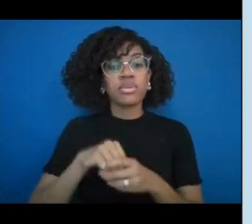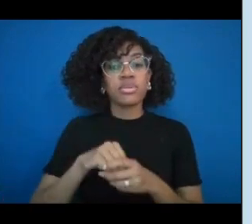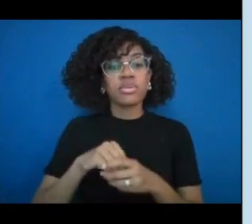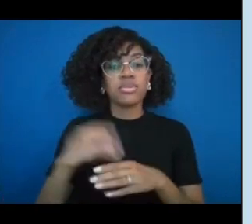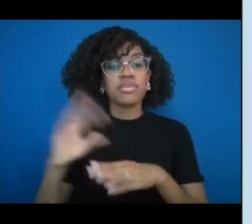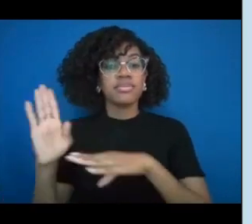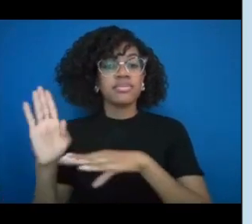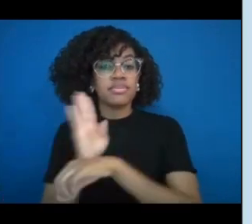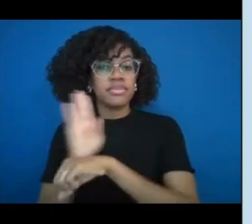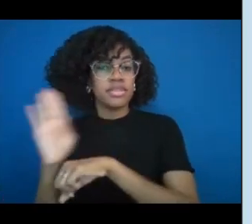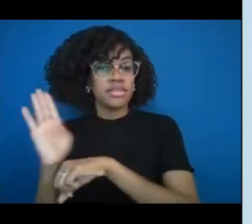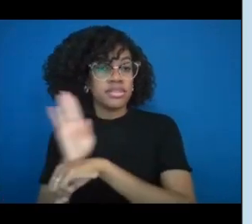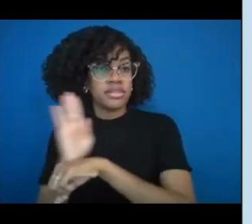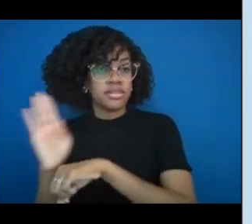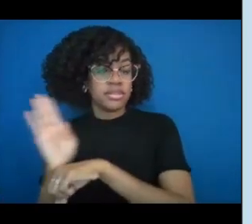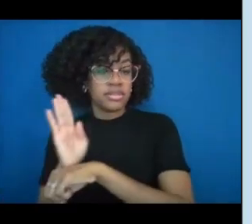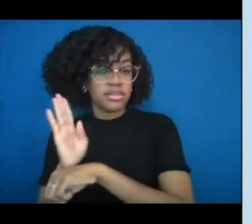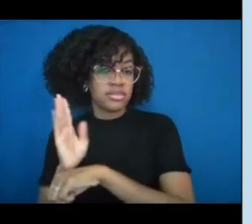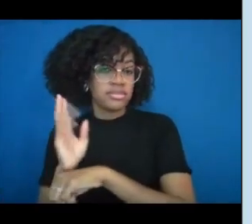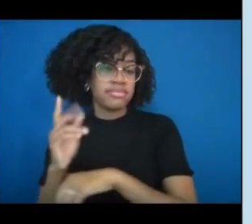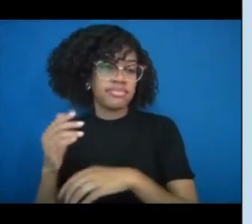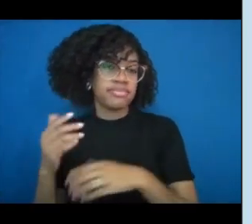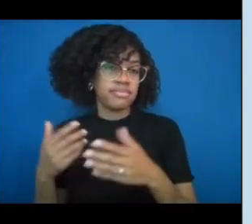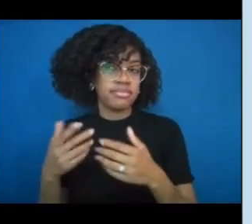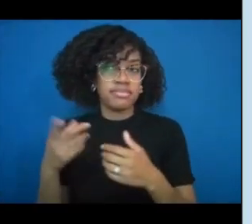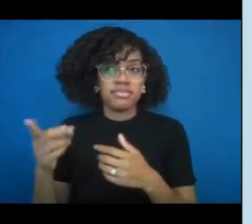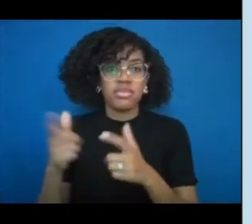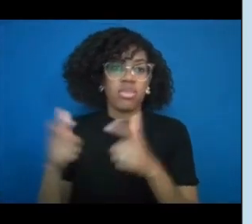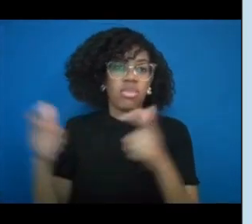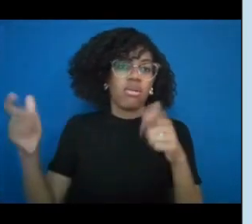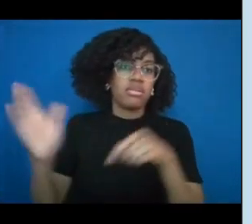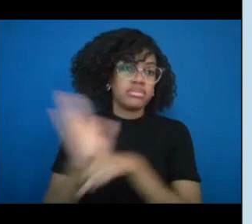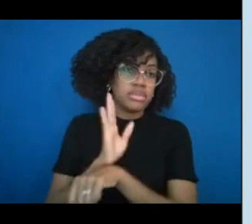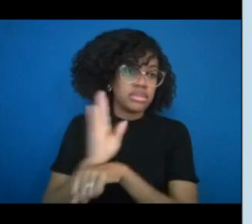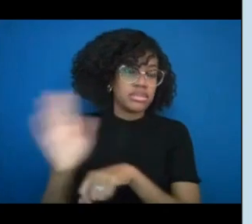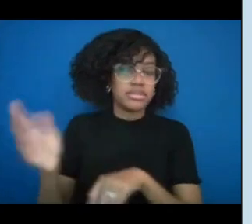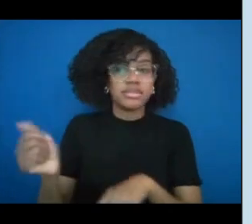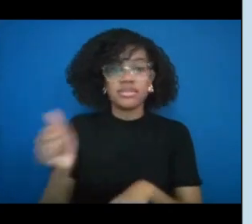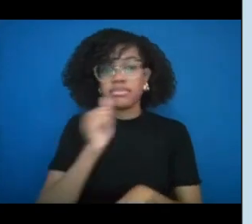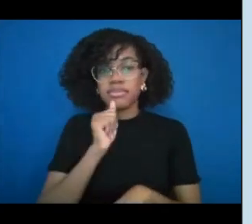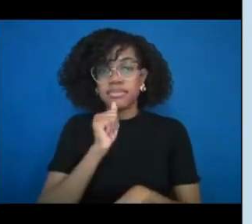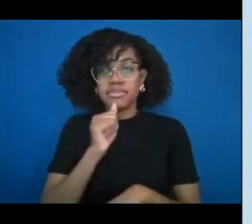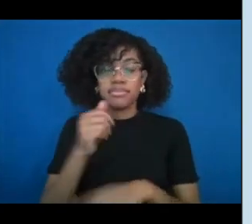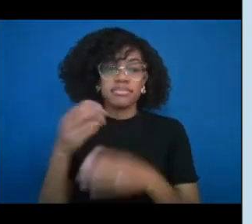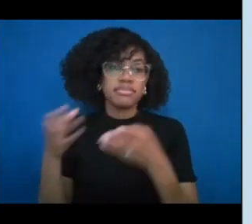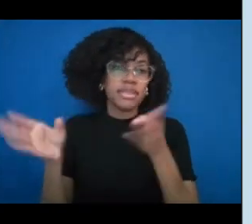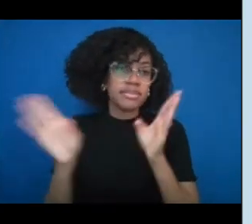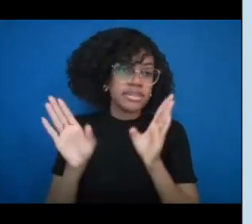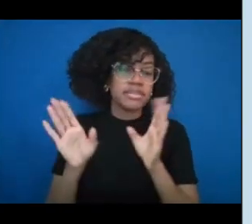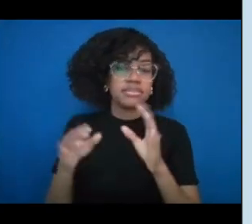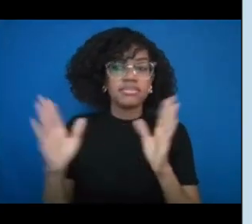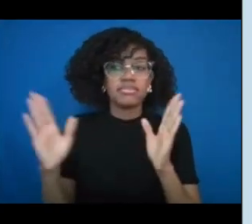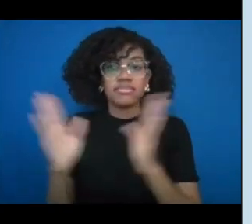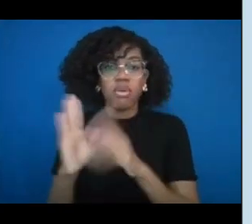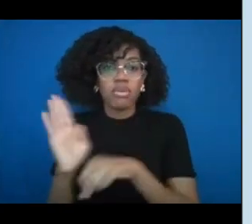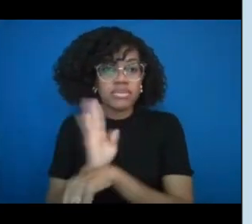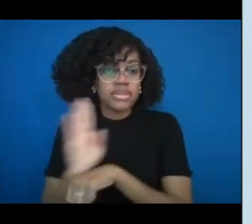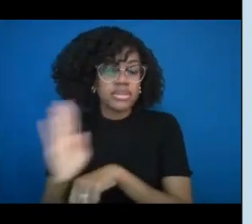employers, whether they're large businesses, public sector, small business, or other